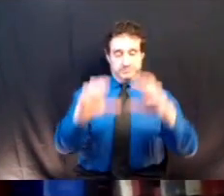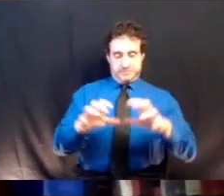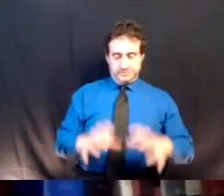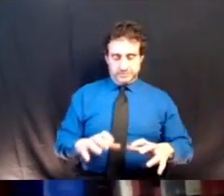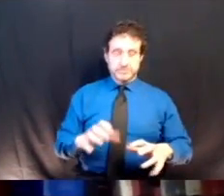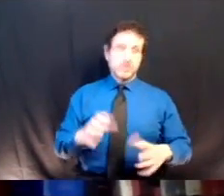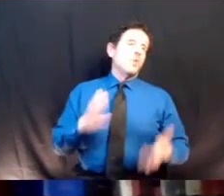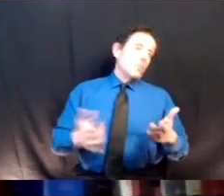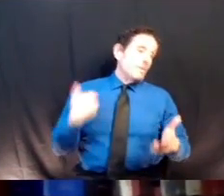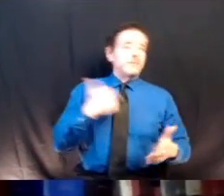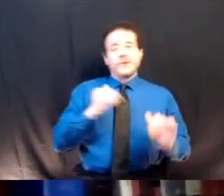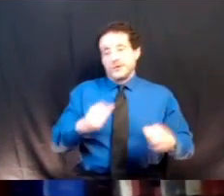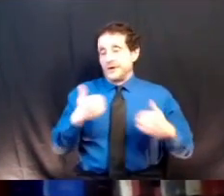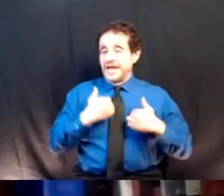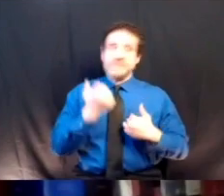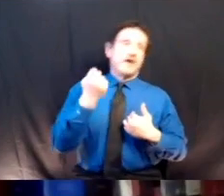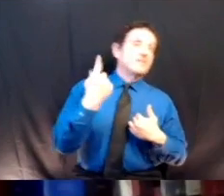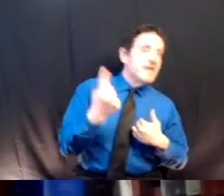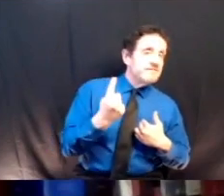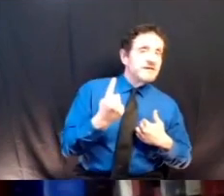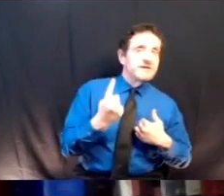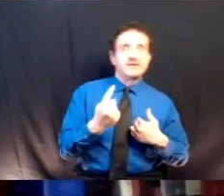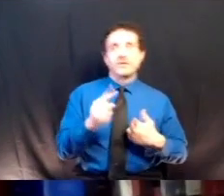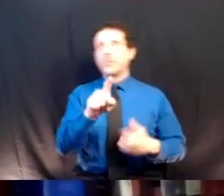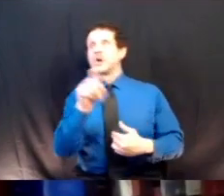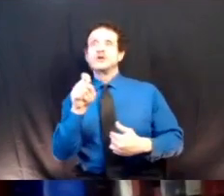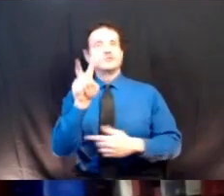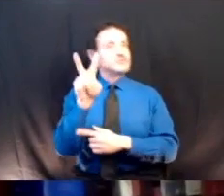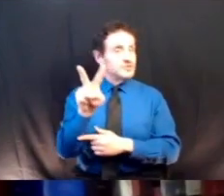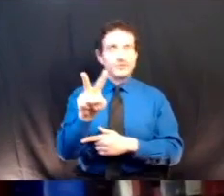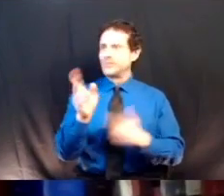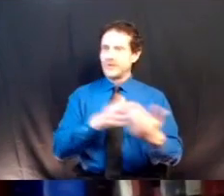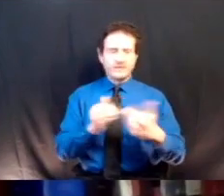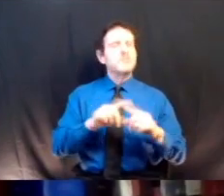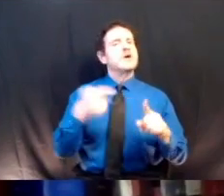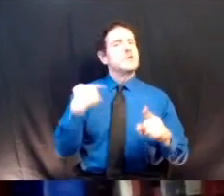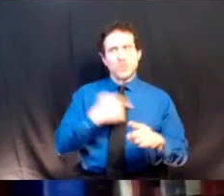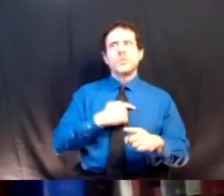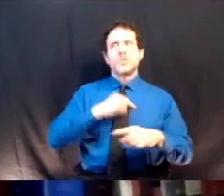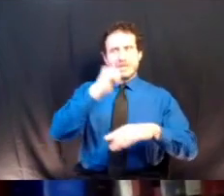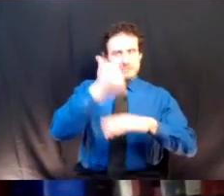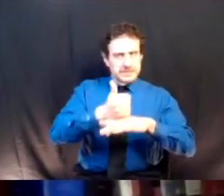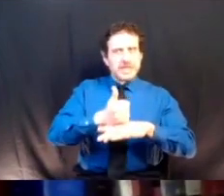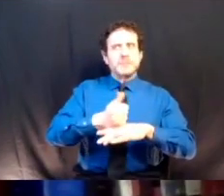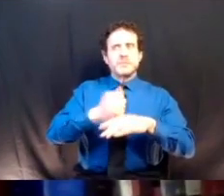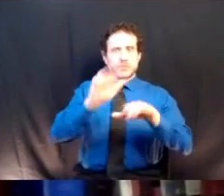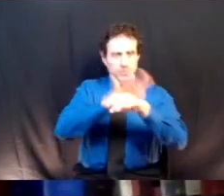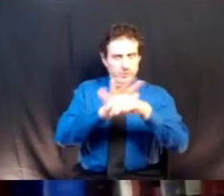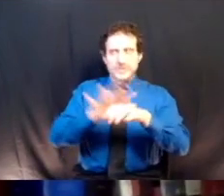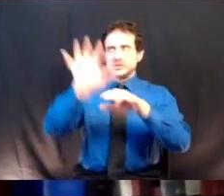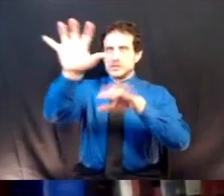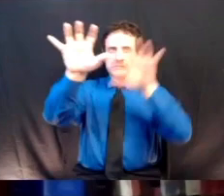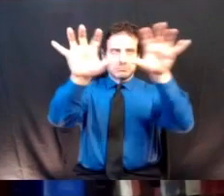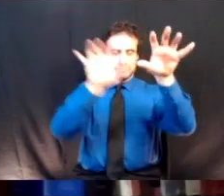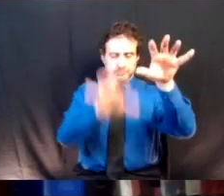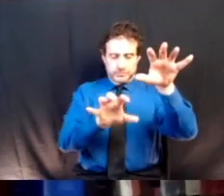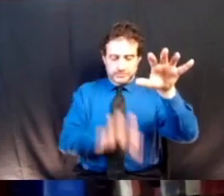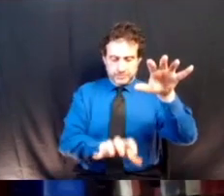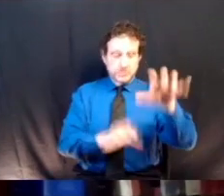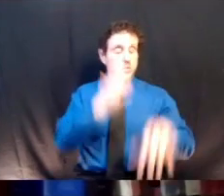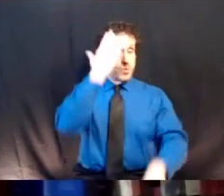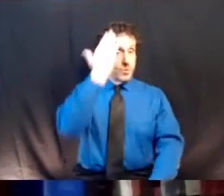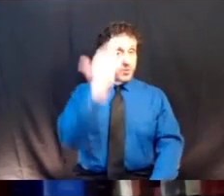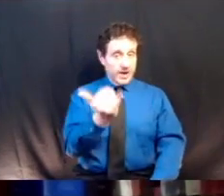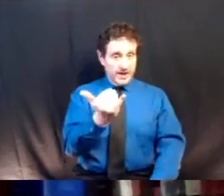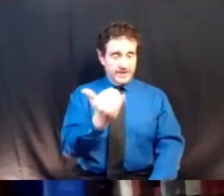you to pay attention to the reason that we drew the regions as we did. Let me start with the fact that people